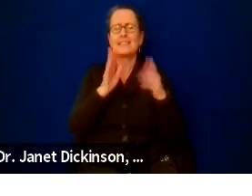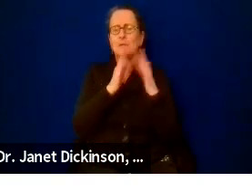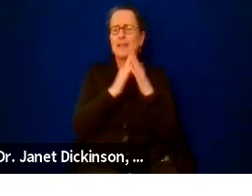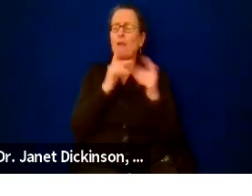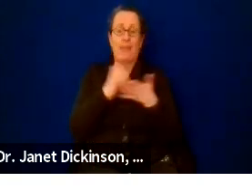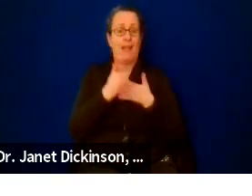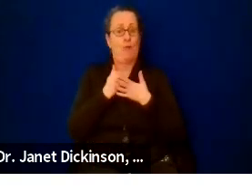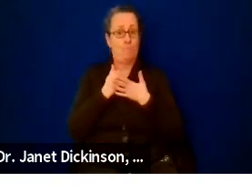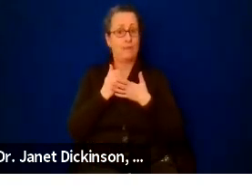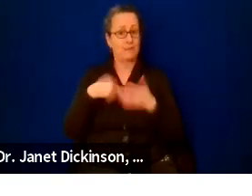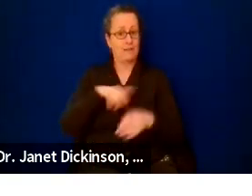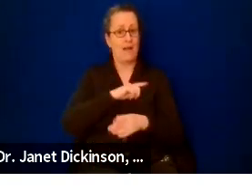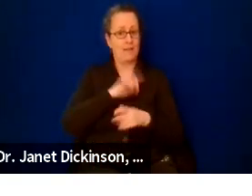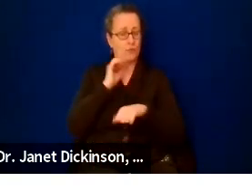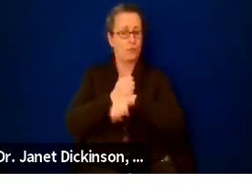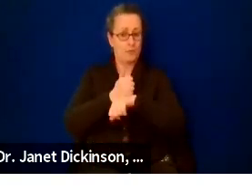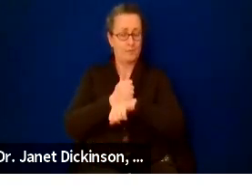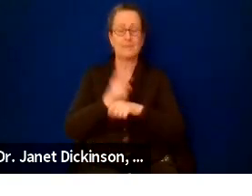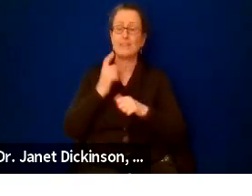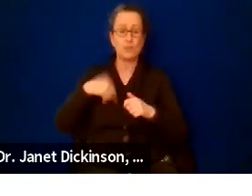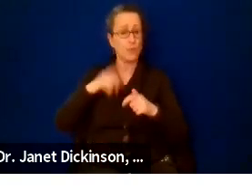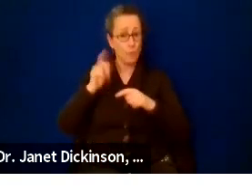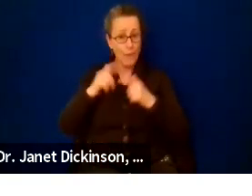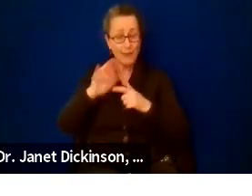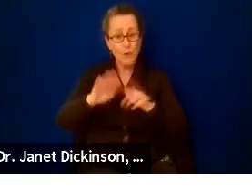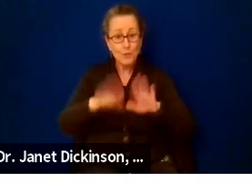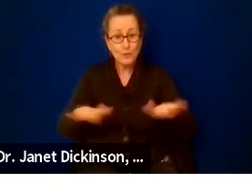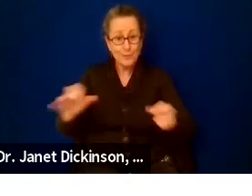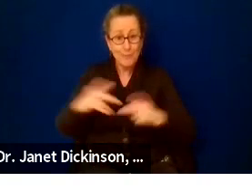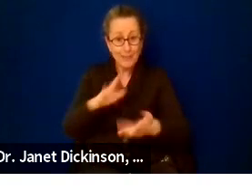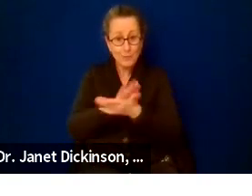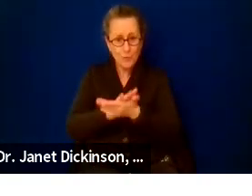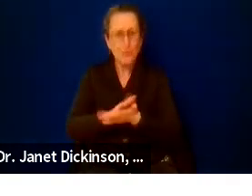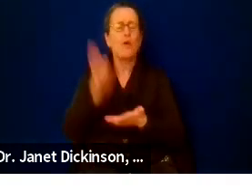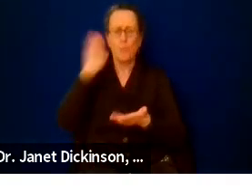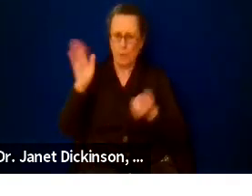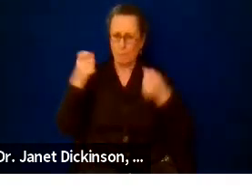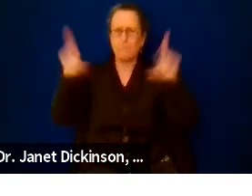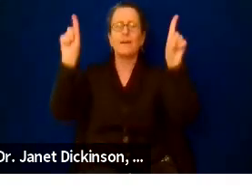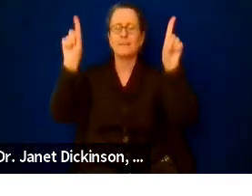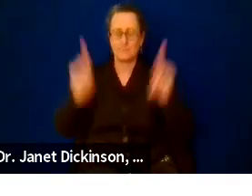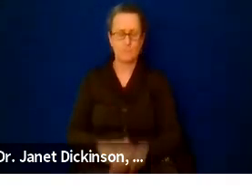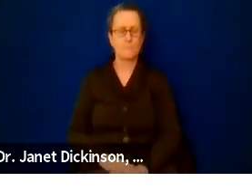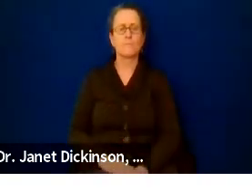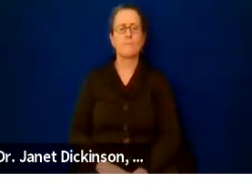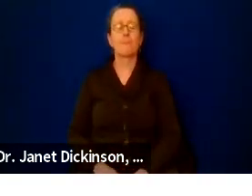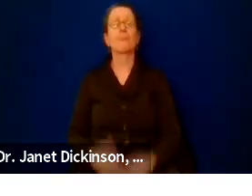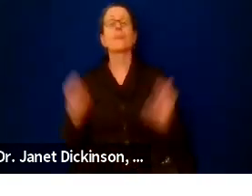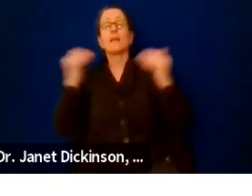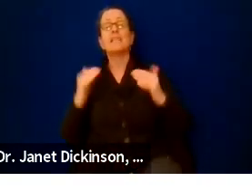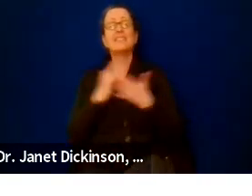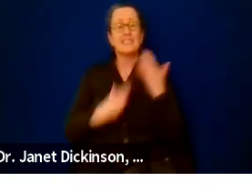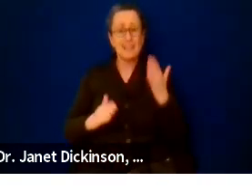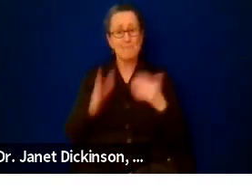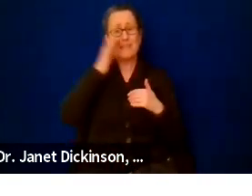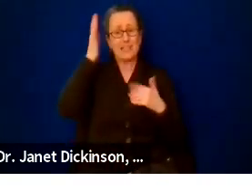go when students come back to school. Terrific. I was going to switch now to some of the COVID concerns that are still in our